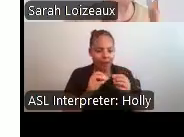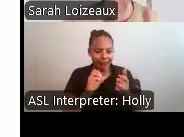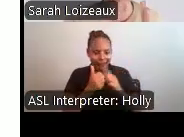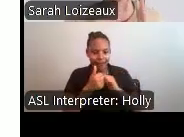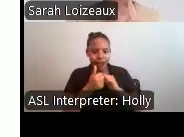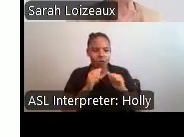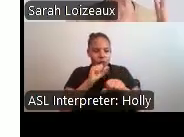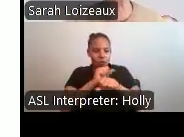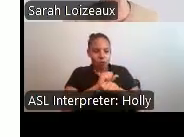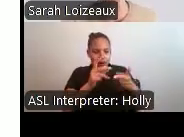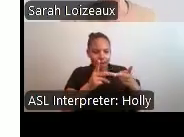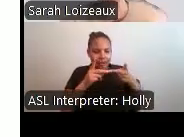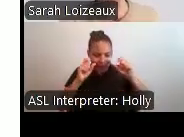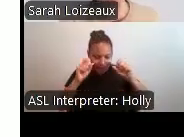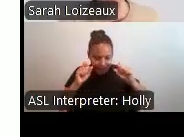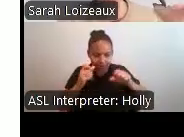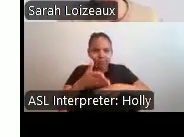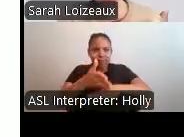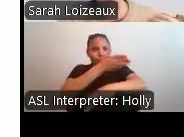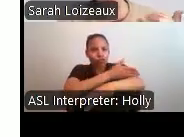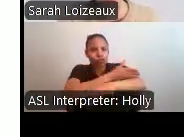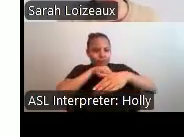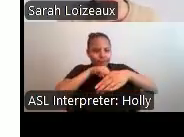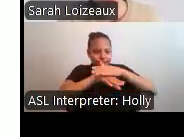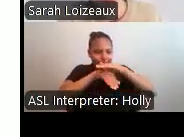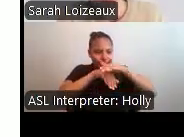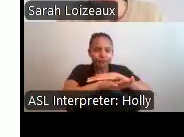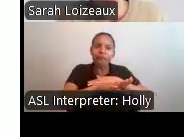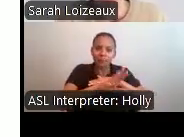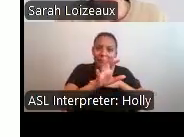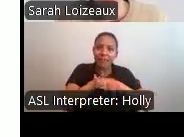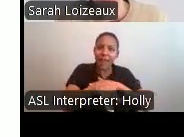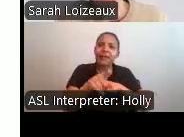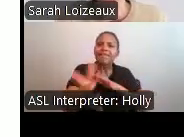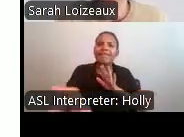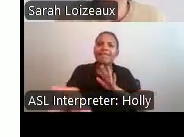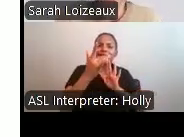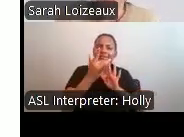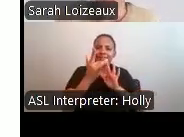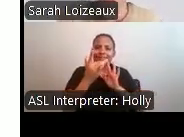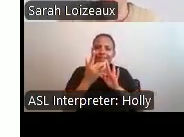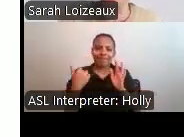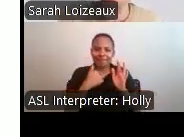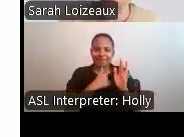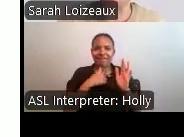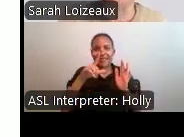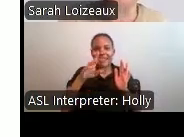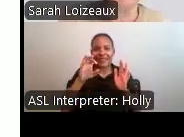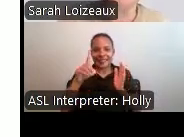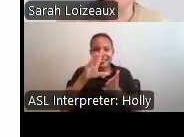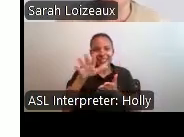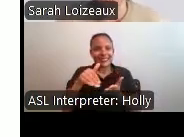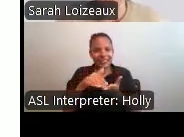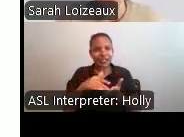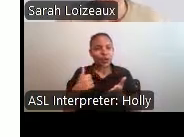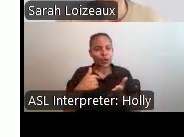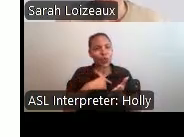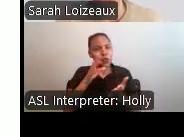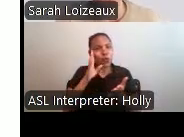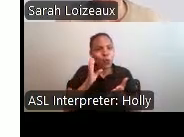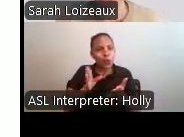from you and we would love to learn from you and see how we can support you as well. But please go on our website, sign up for our